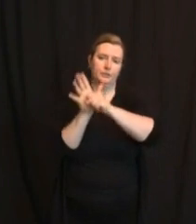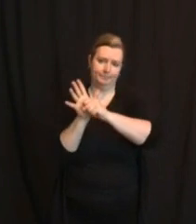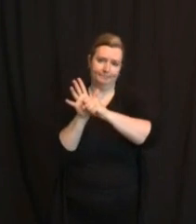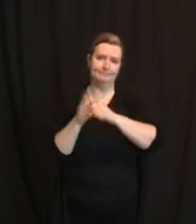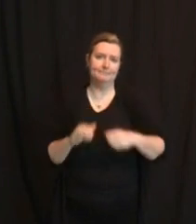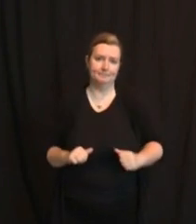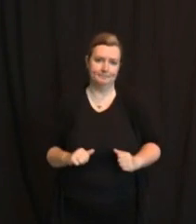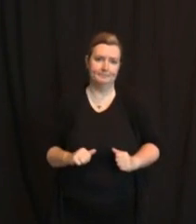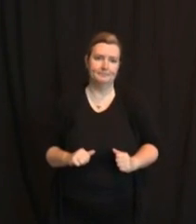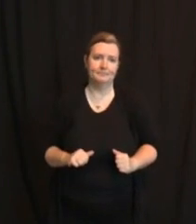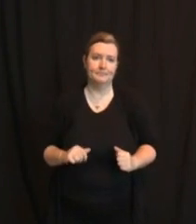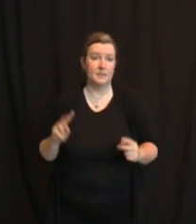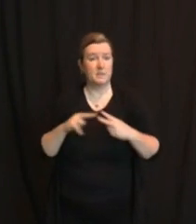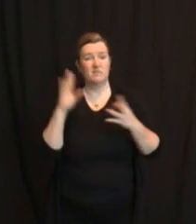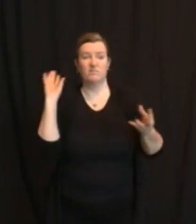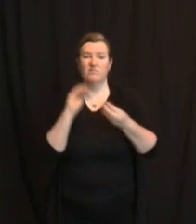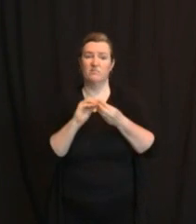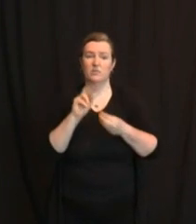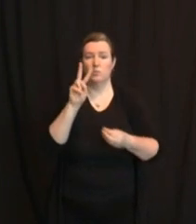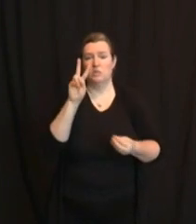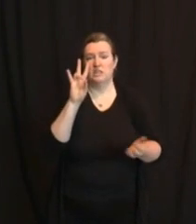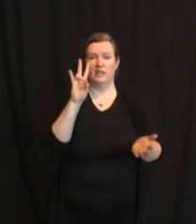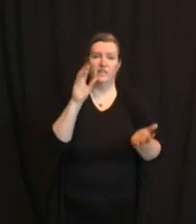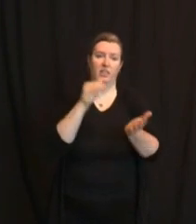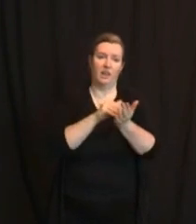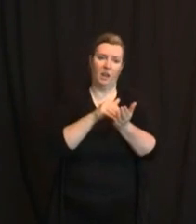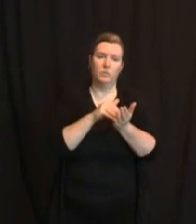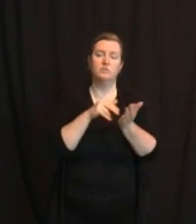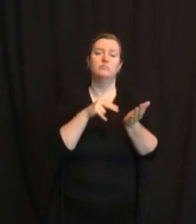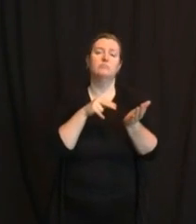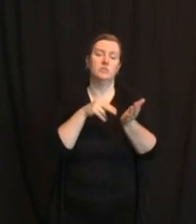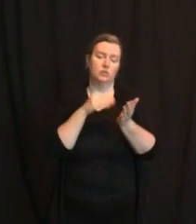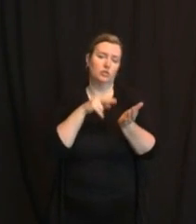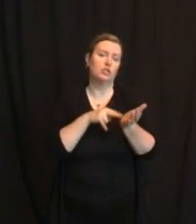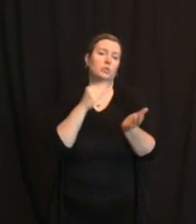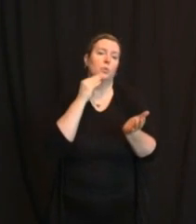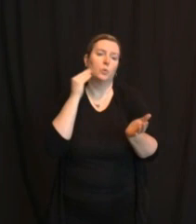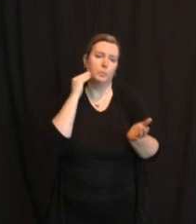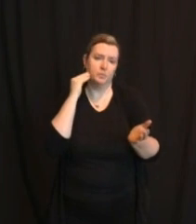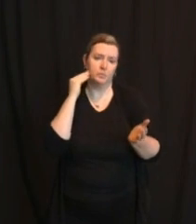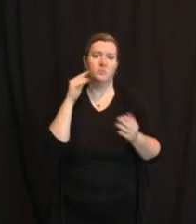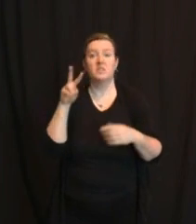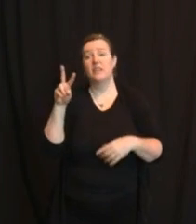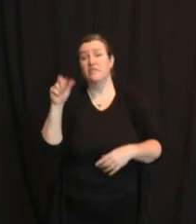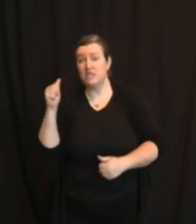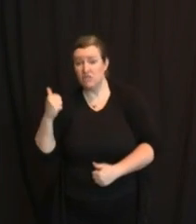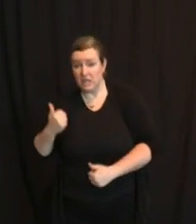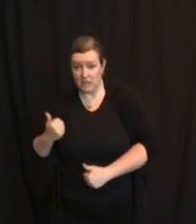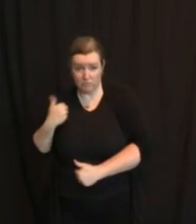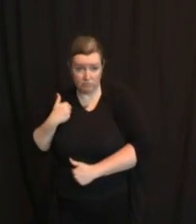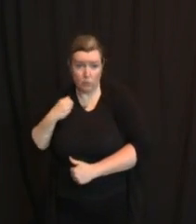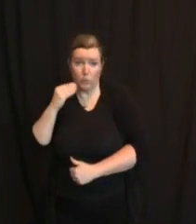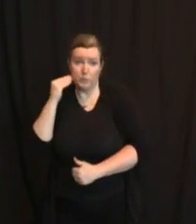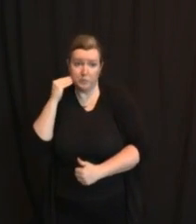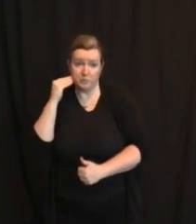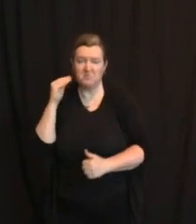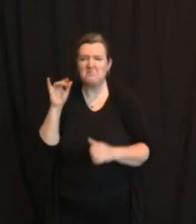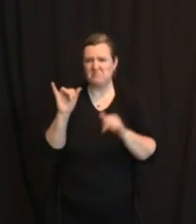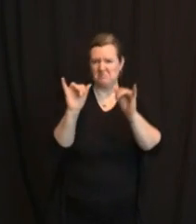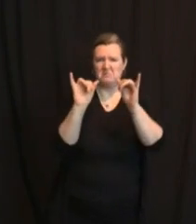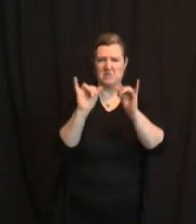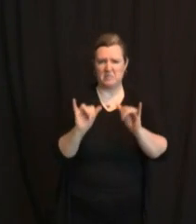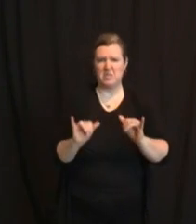over 27,000 cases. At the state's veteran homes, similar to yesterday, with a census